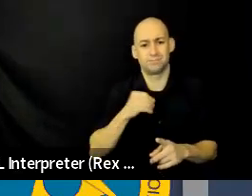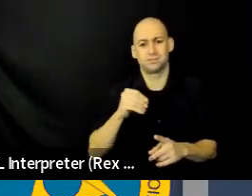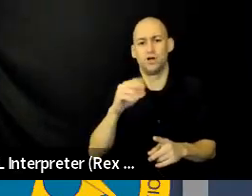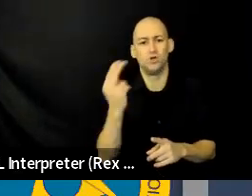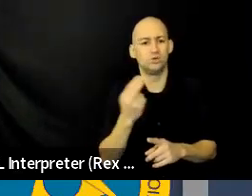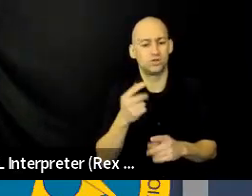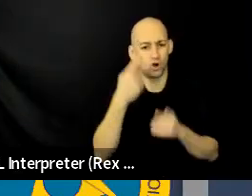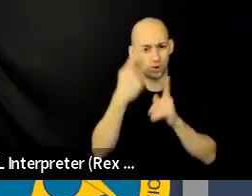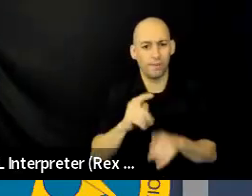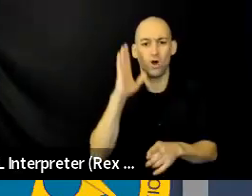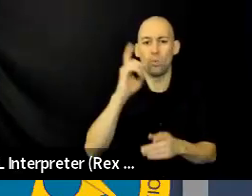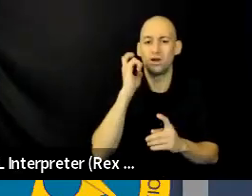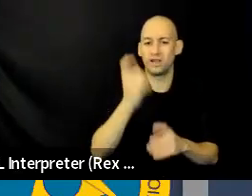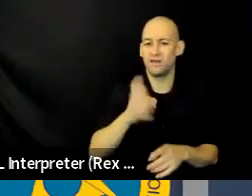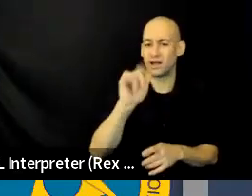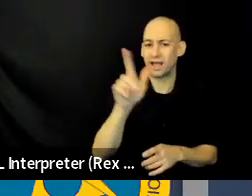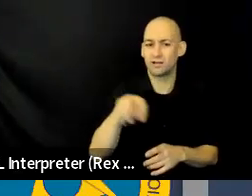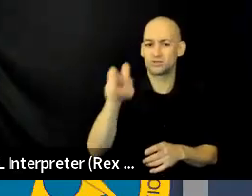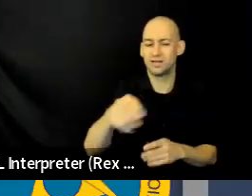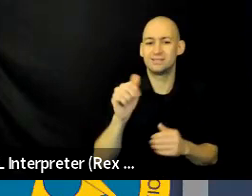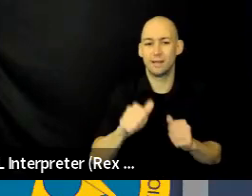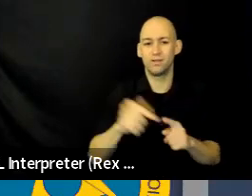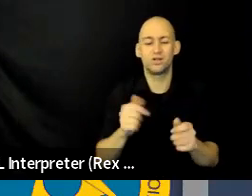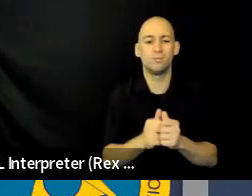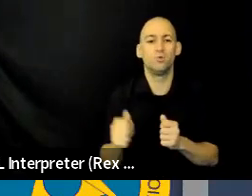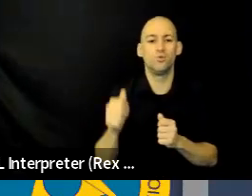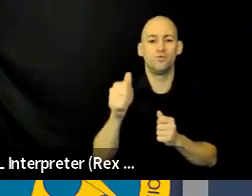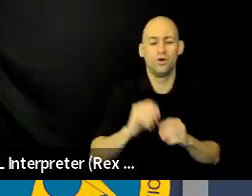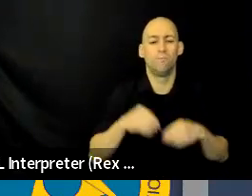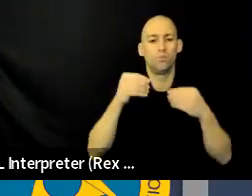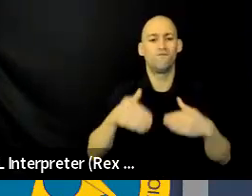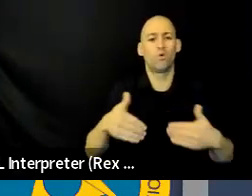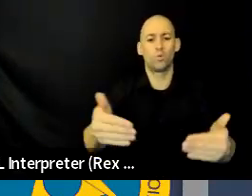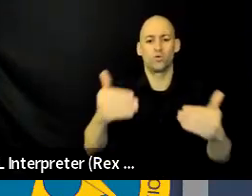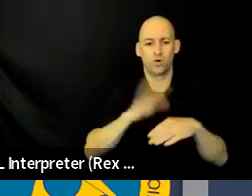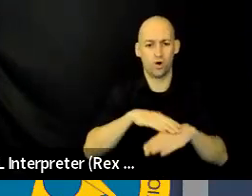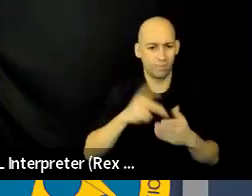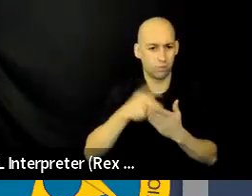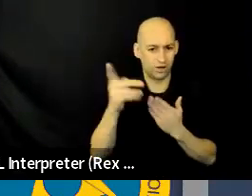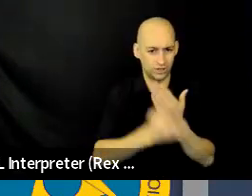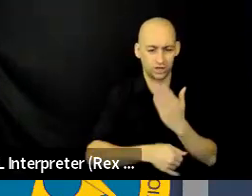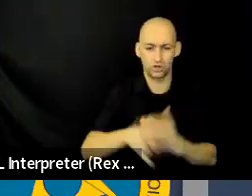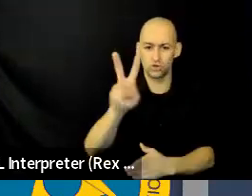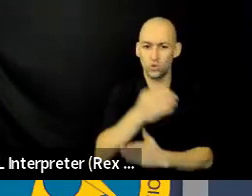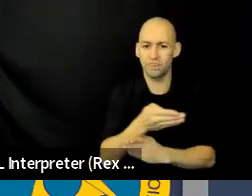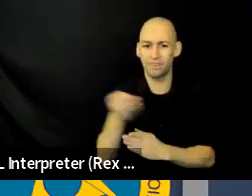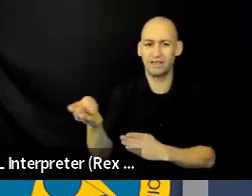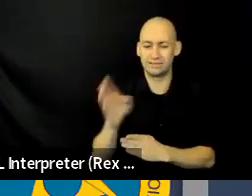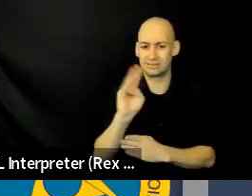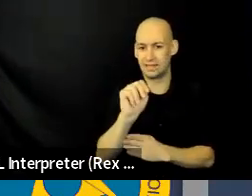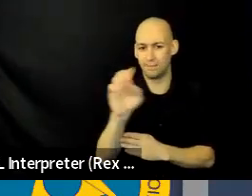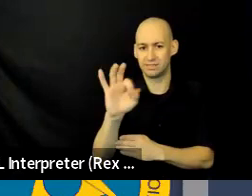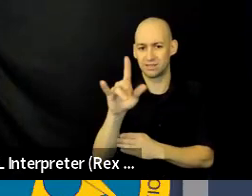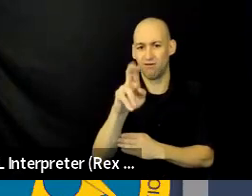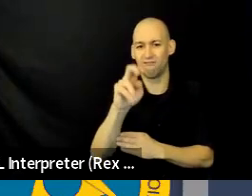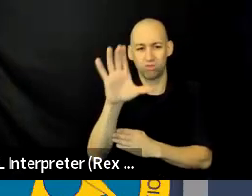would give Caltrans the ability to move forward on the project. There are two things that Ms. Florence